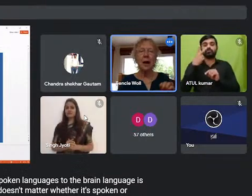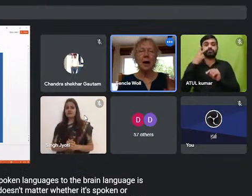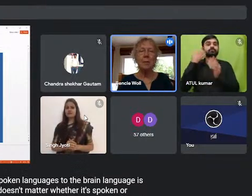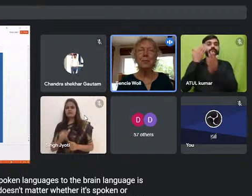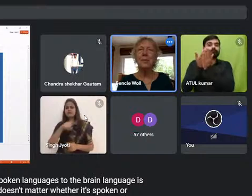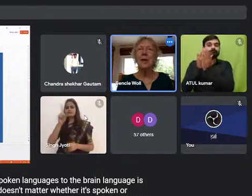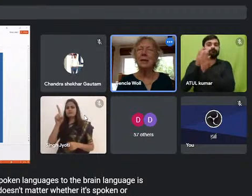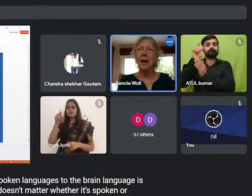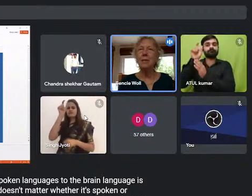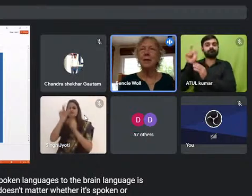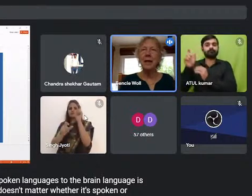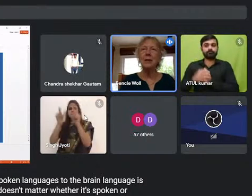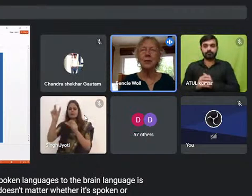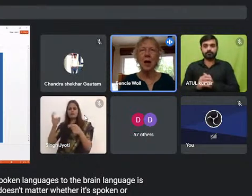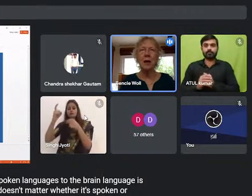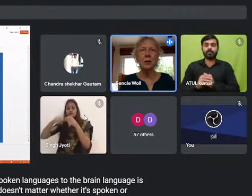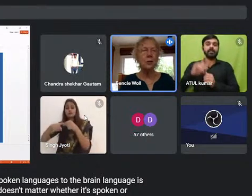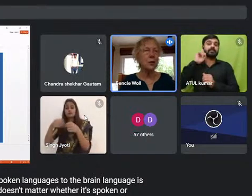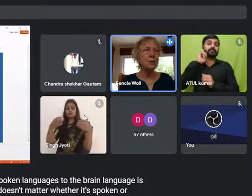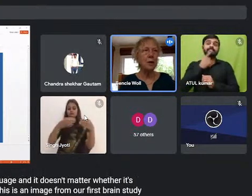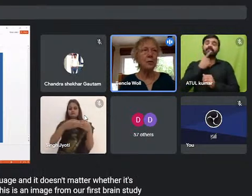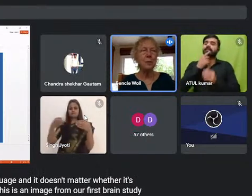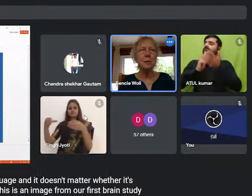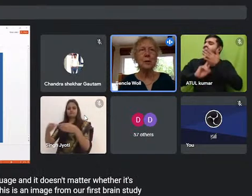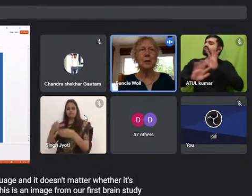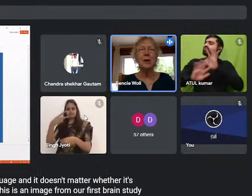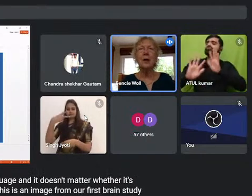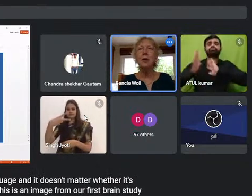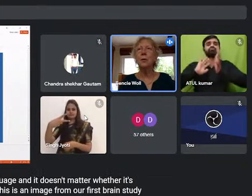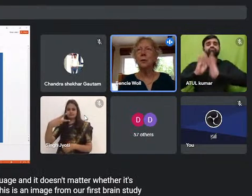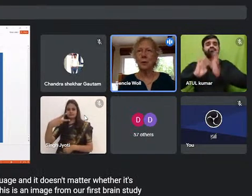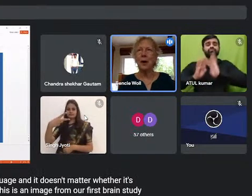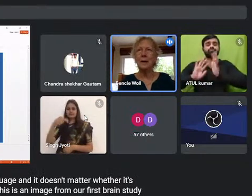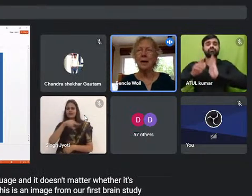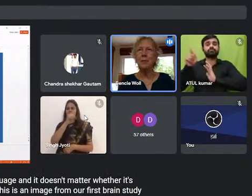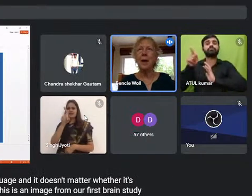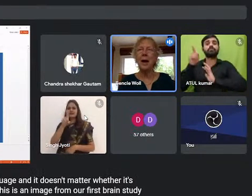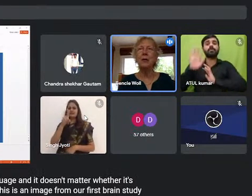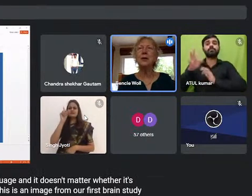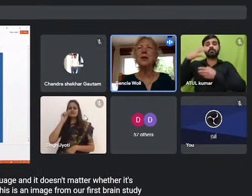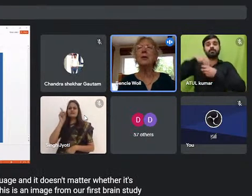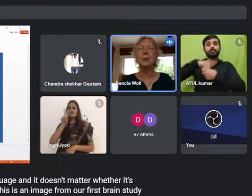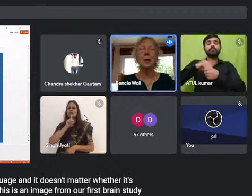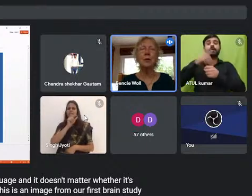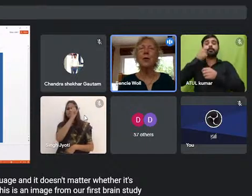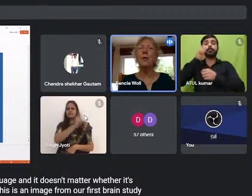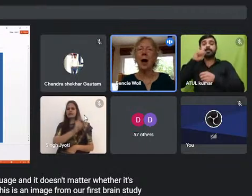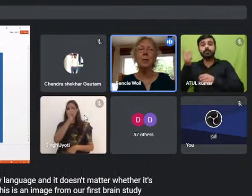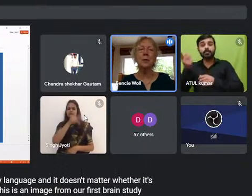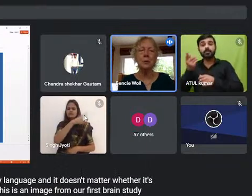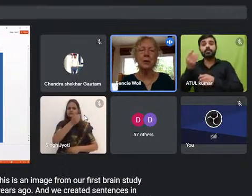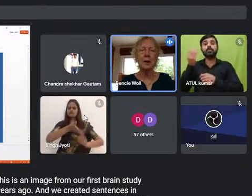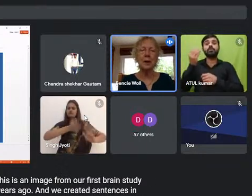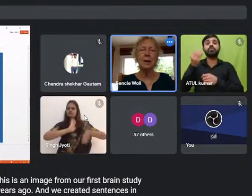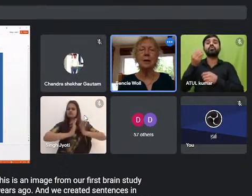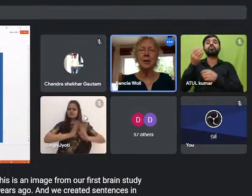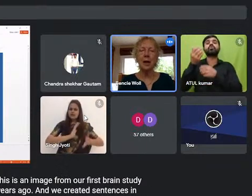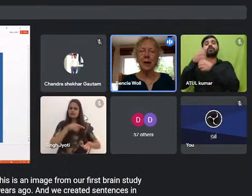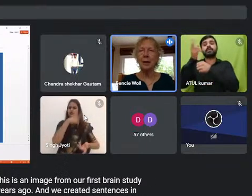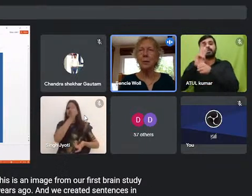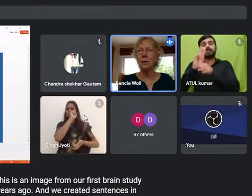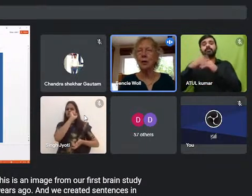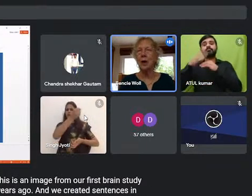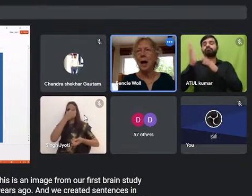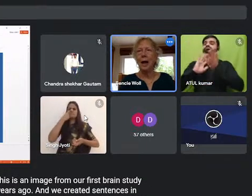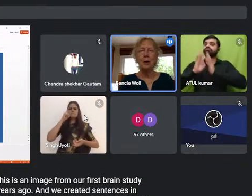participants, deaf native signers, so deaf people who also had deaf parents and who had grown up using